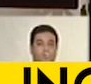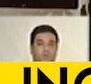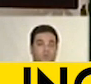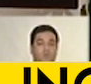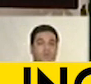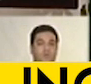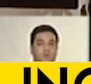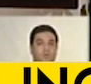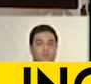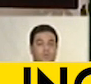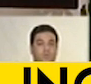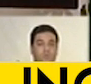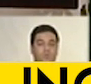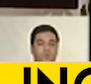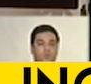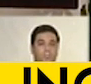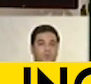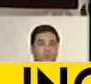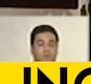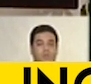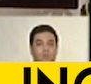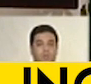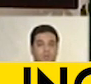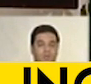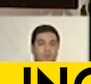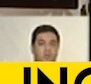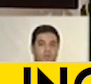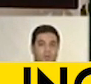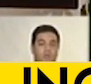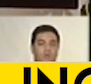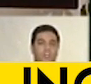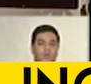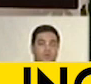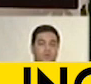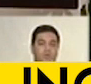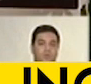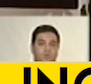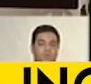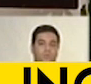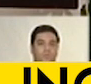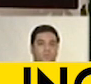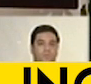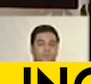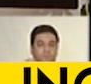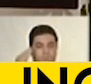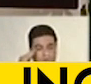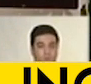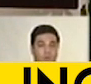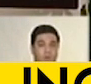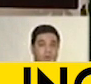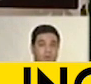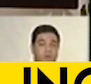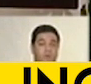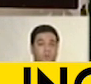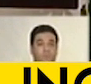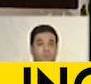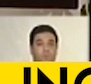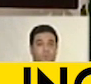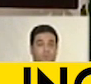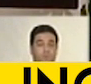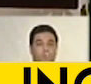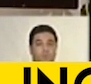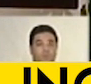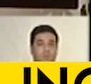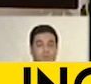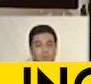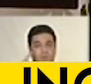juda yaxshi bilasizki, tinchlik, xotirjamlik, salomatlik tilayman degan ma'noni anglatar edi. Demak, ko'ryapsizki, Bobur o'zi